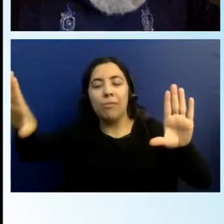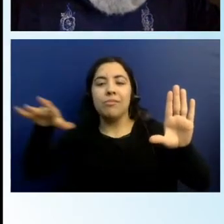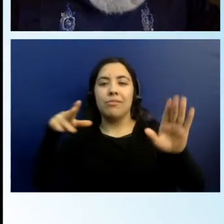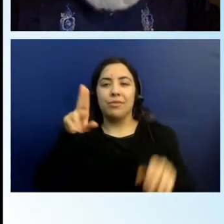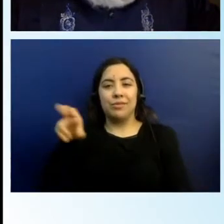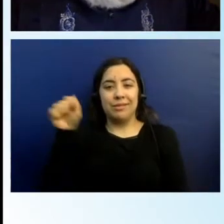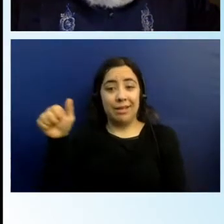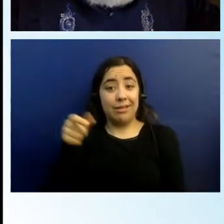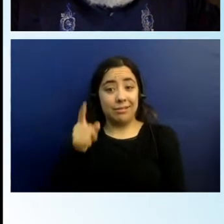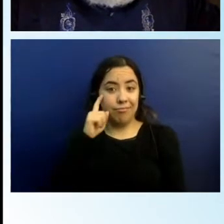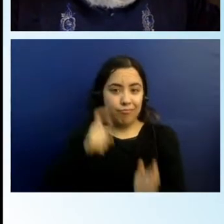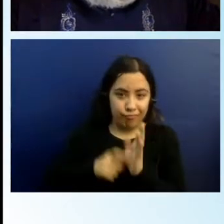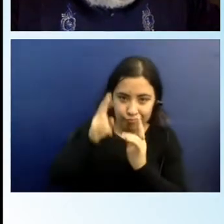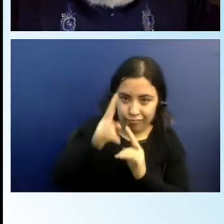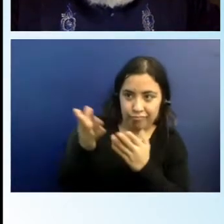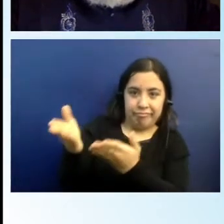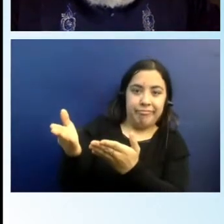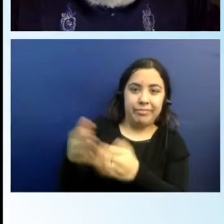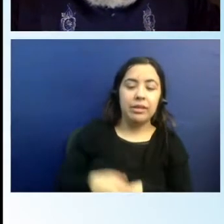So